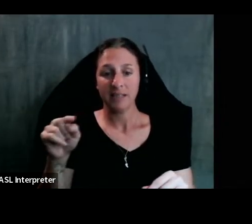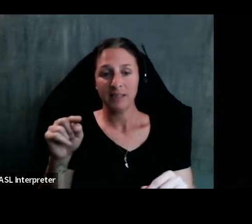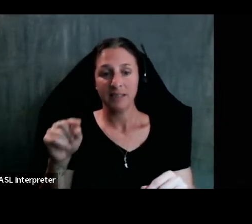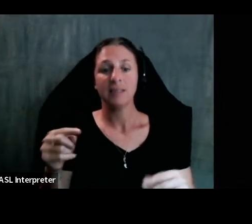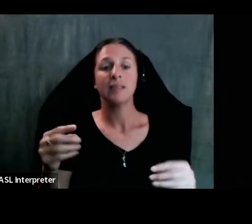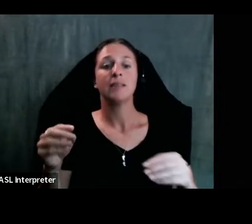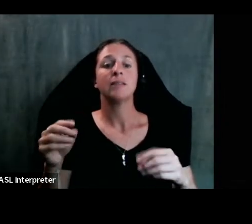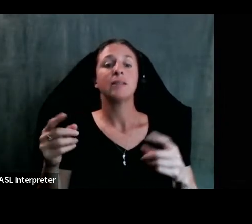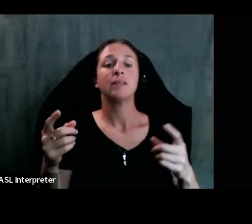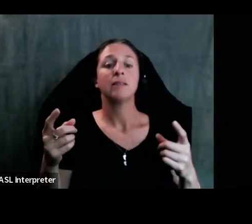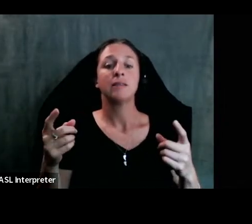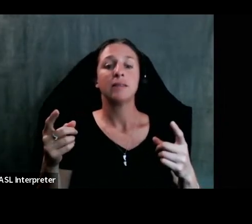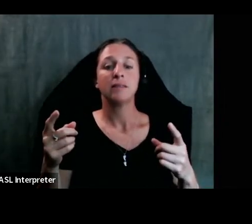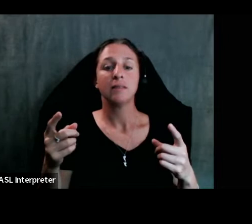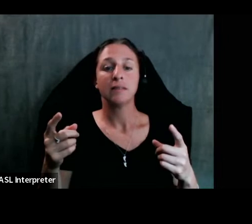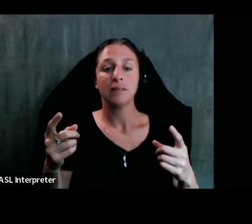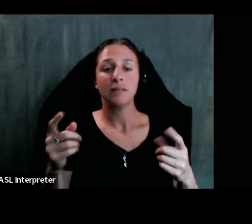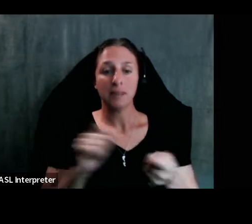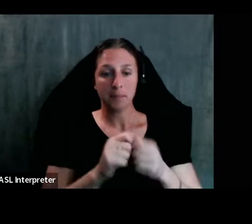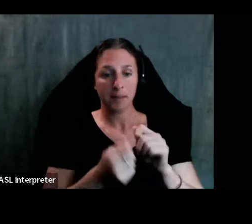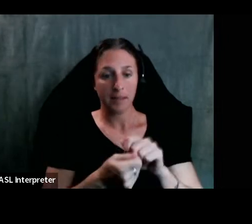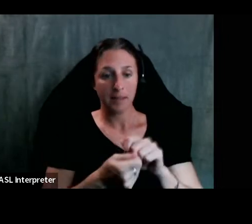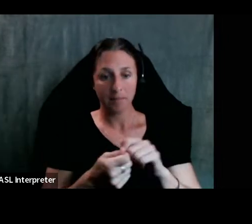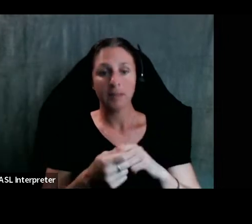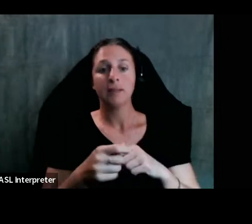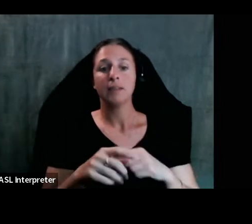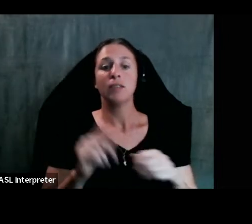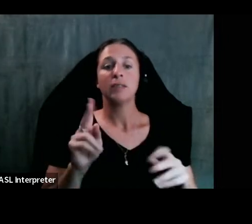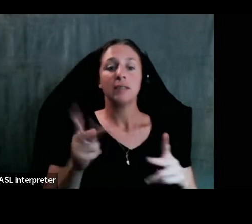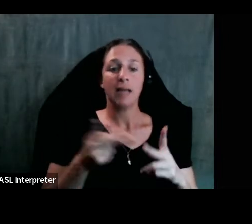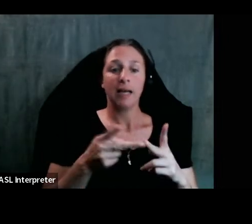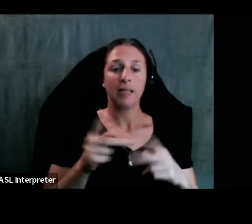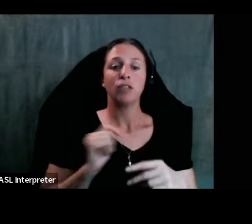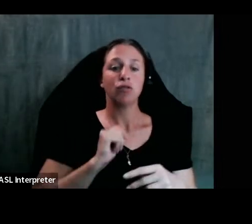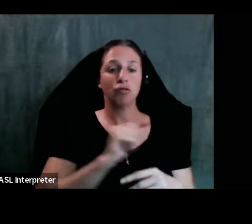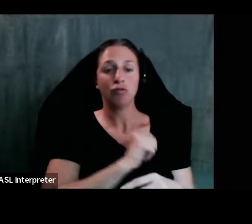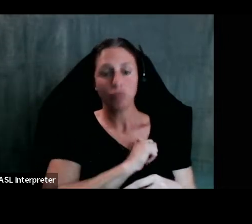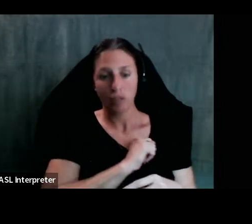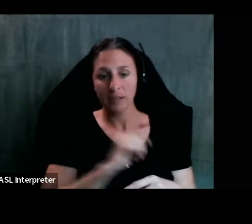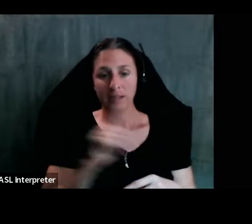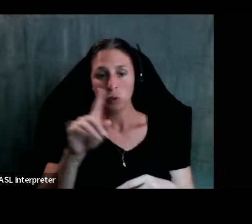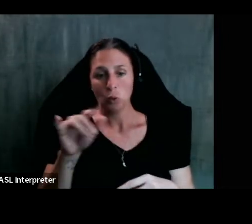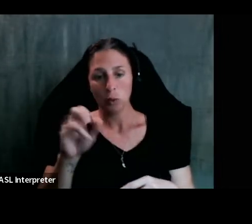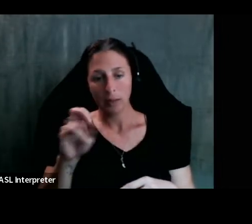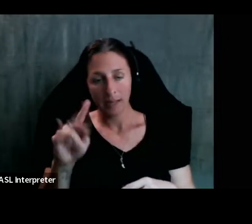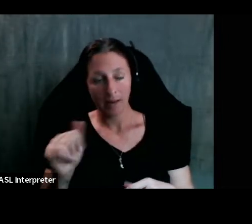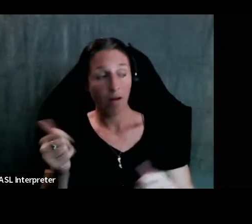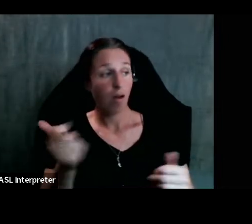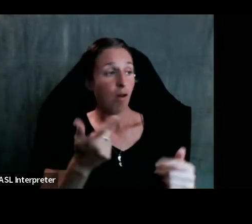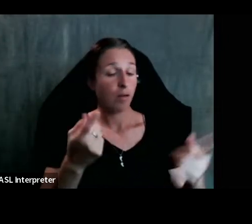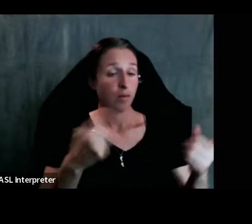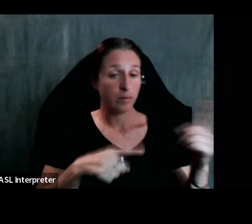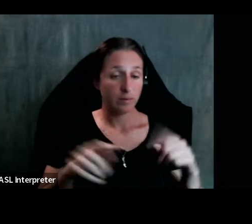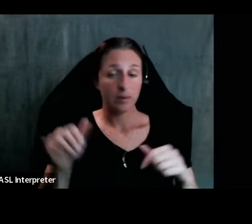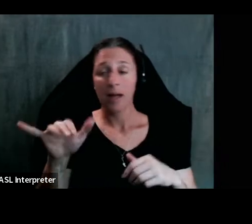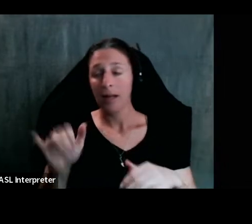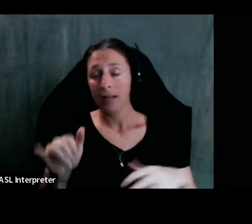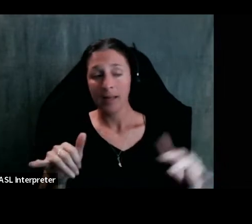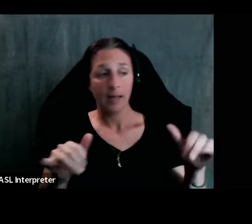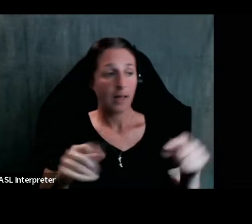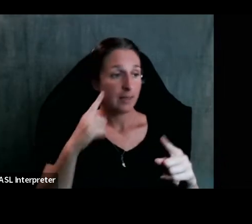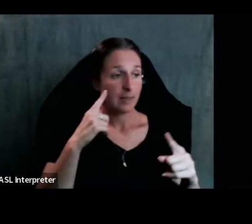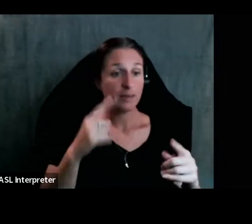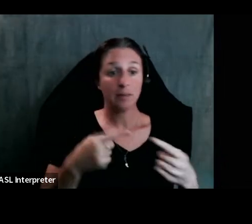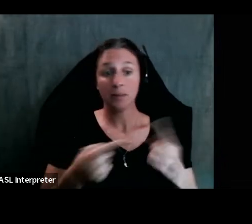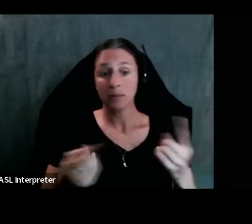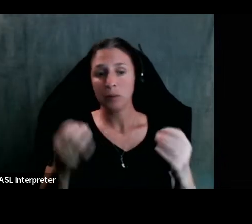amendments. Seconded by trustee Andrade Zuniga. All those in favor, please say aye. Aye. Any opposed? Hearing none, the motion